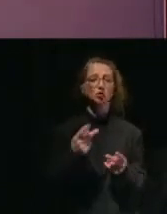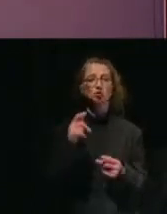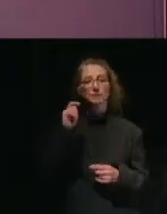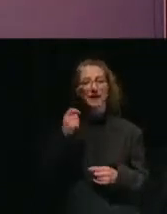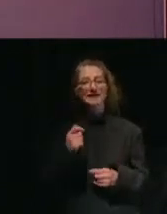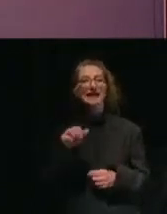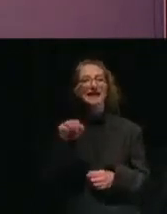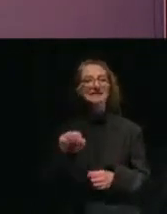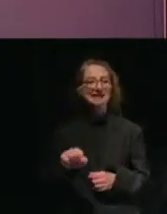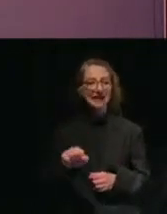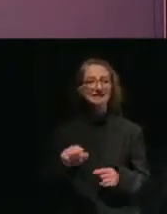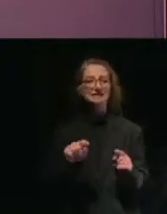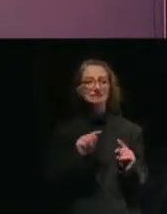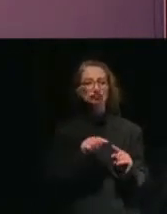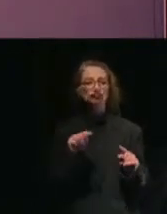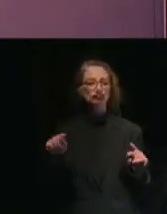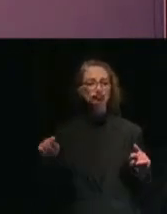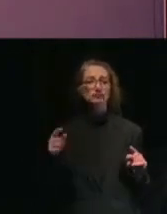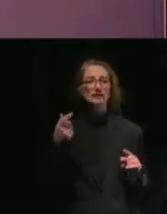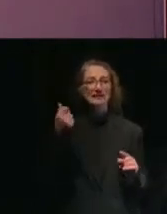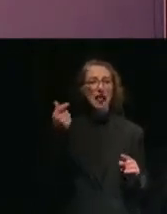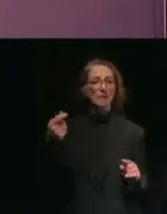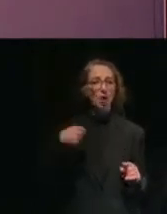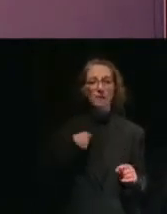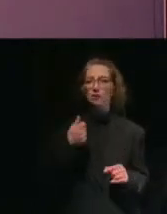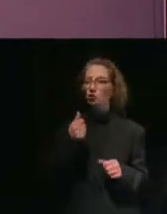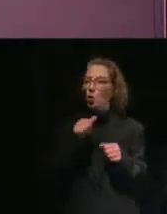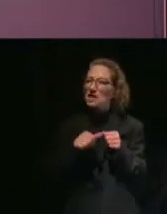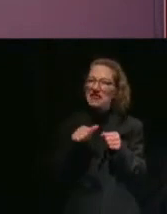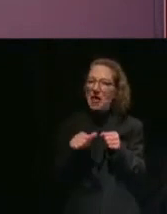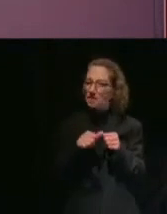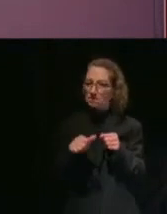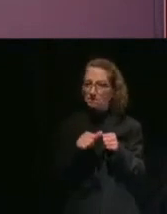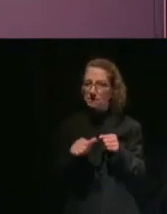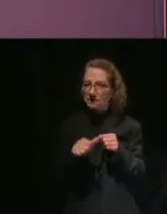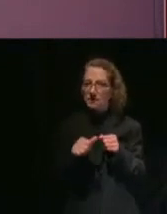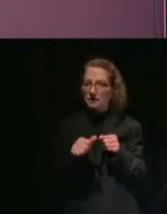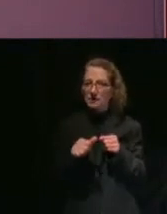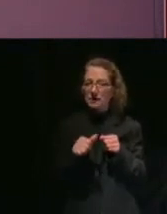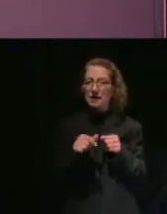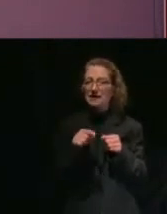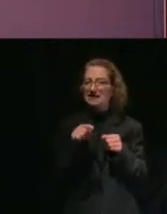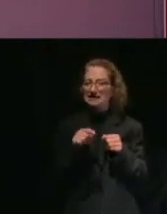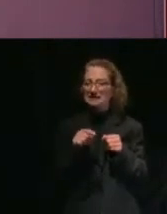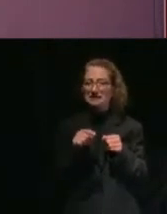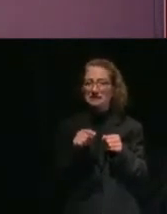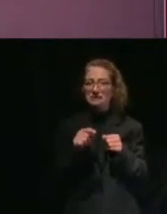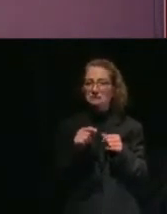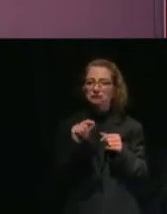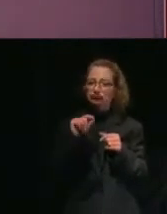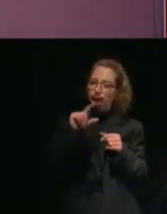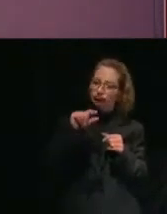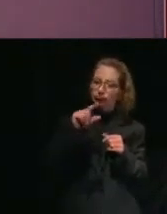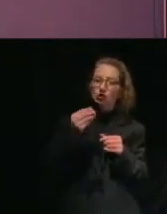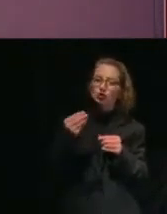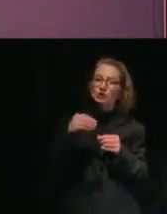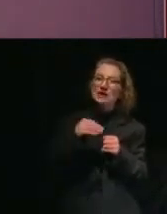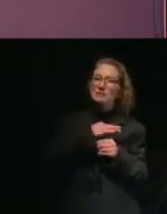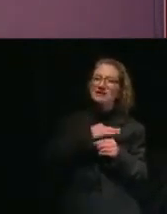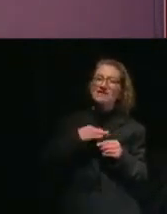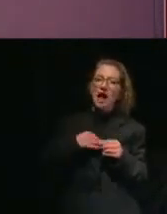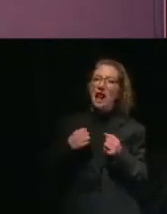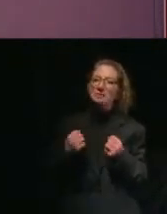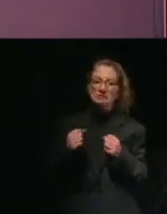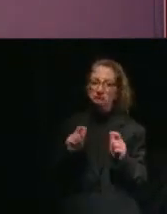and residencies, they're calculated so closely to the minimum fee limit that they don't leave any room